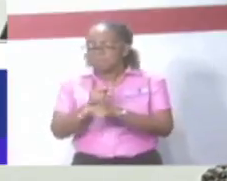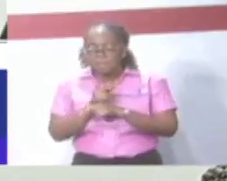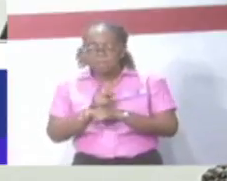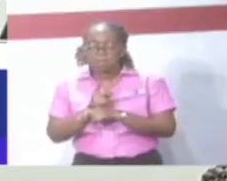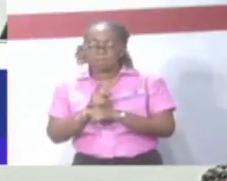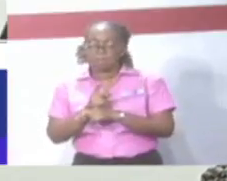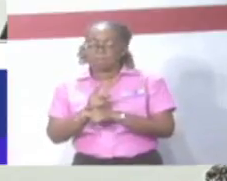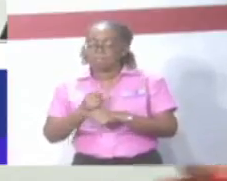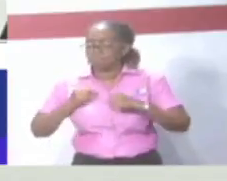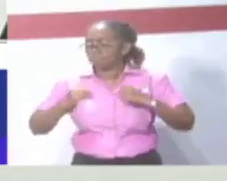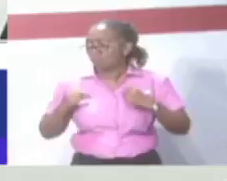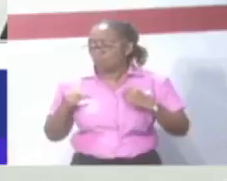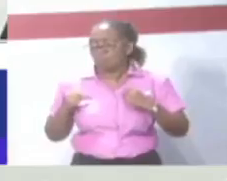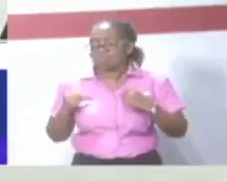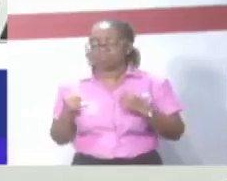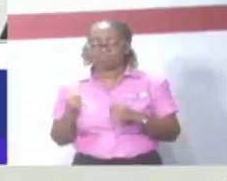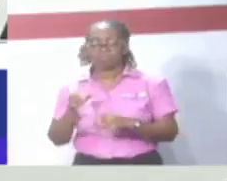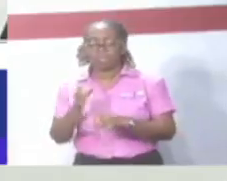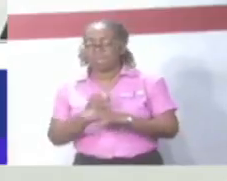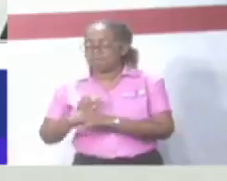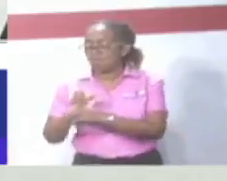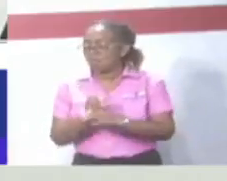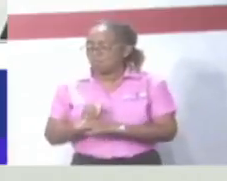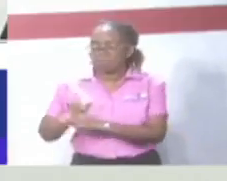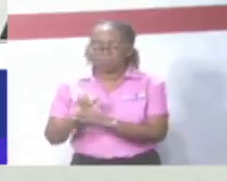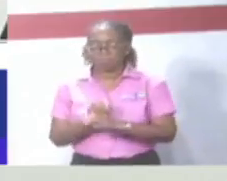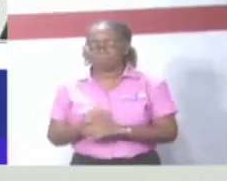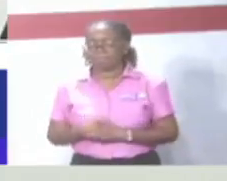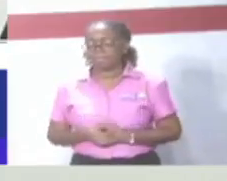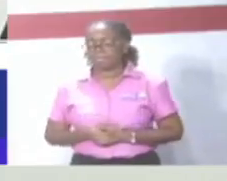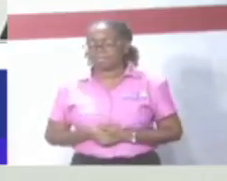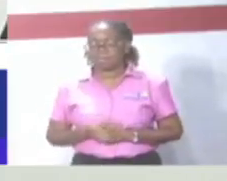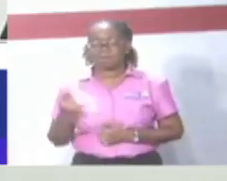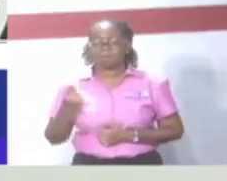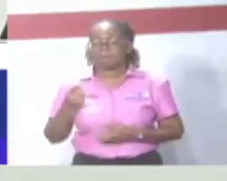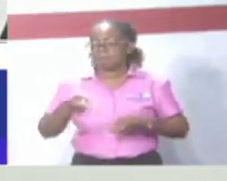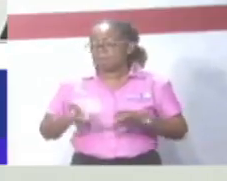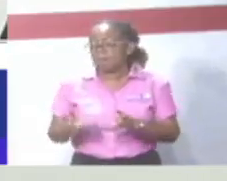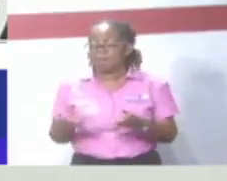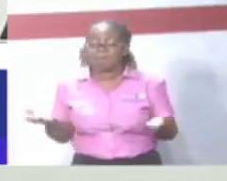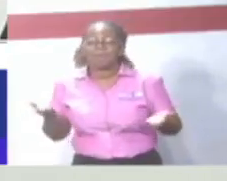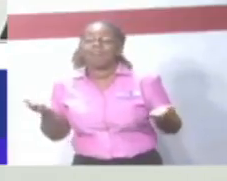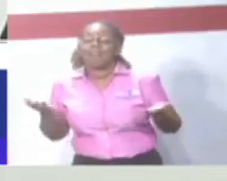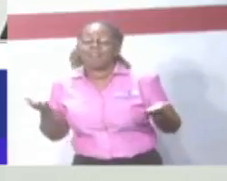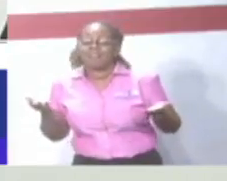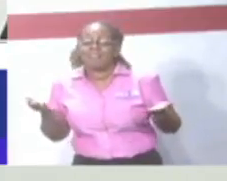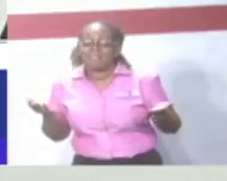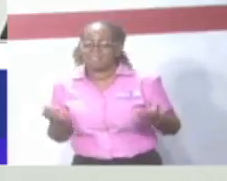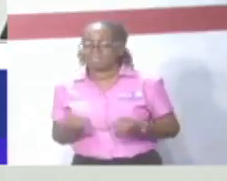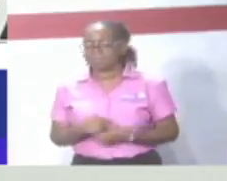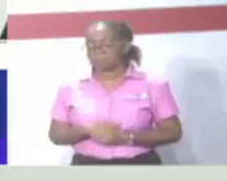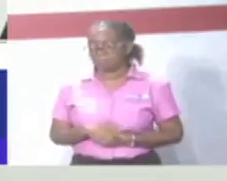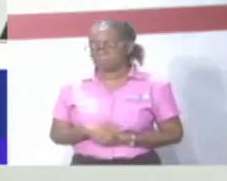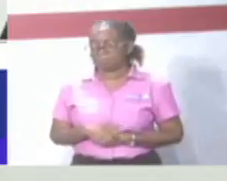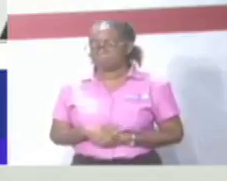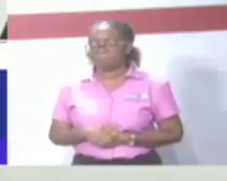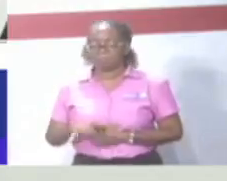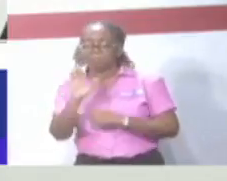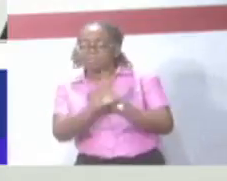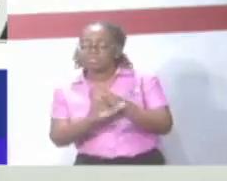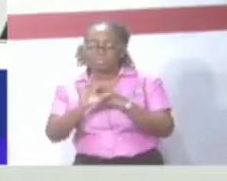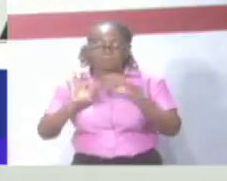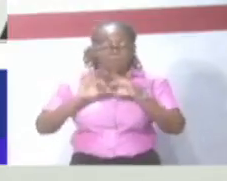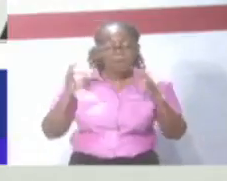lives. Ladies and gentlemen, the only way to prevent yourself, your family, your friends, and